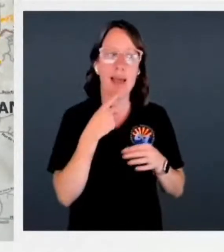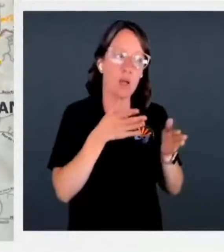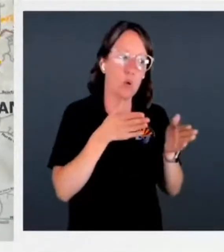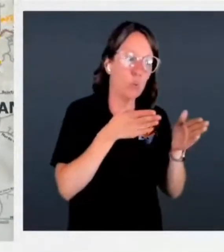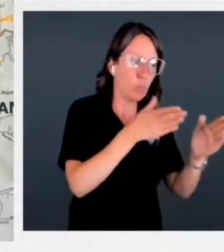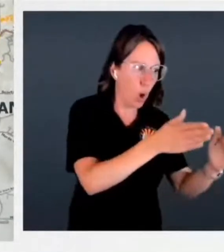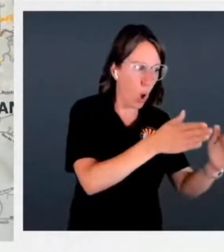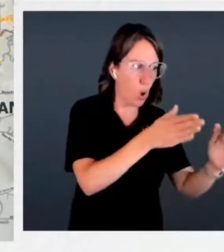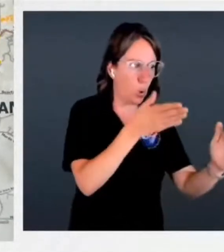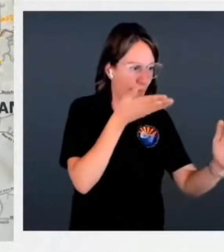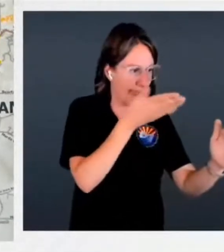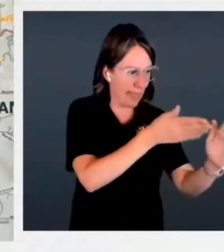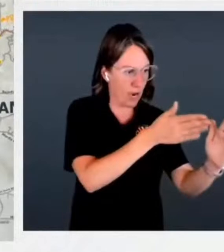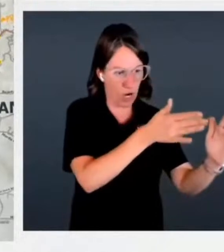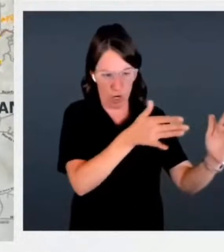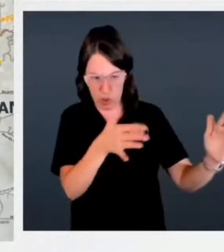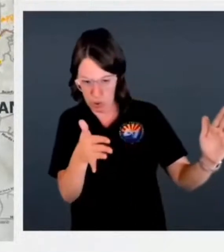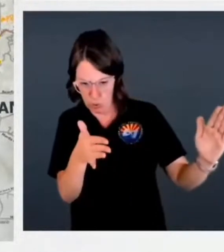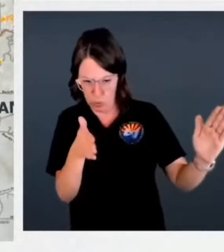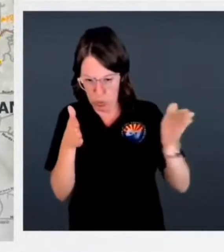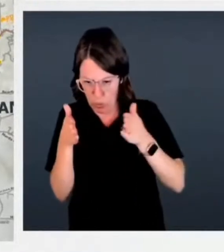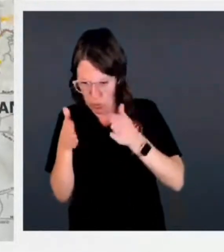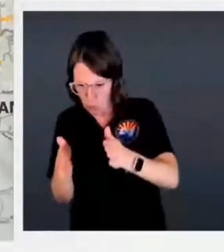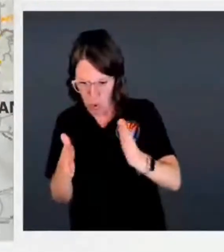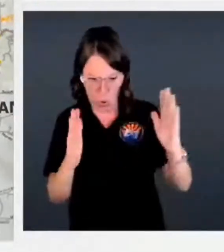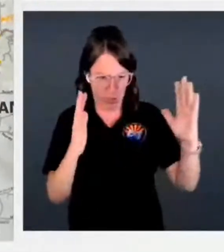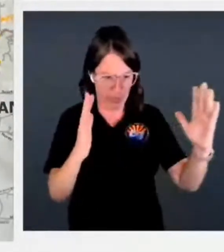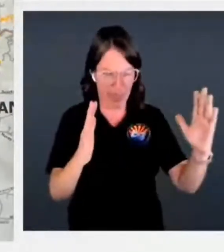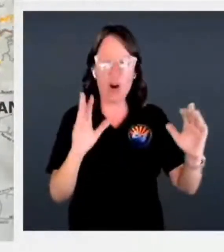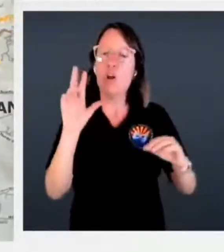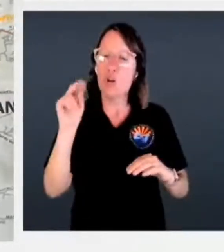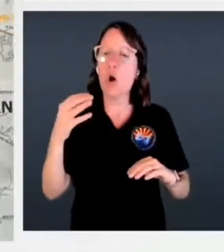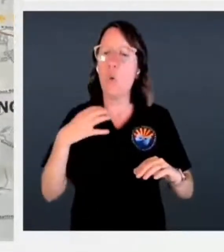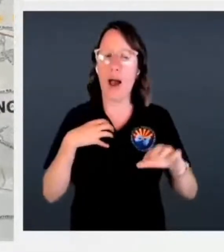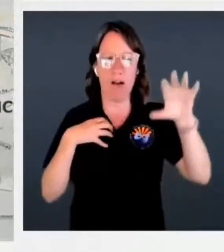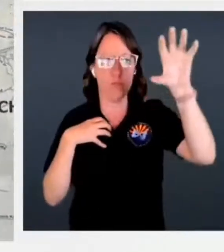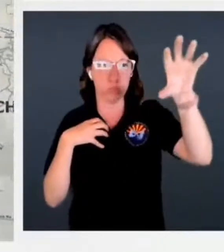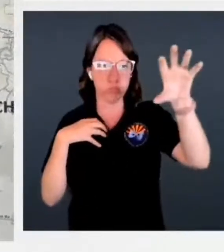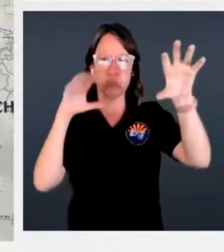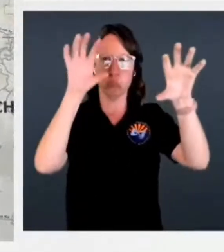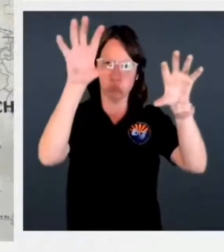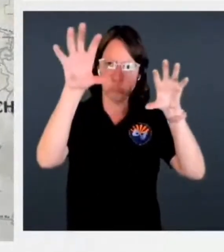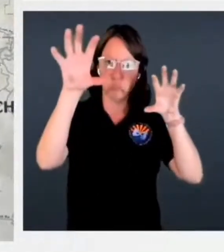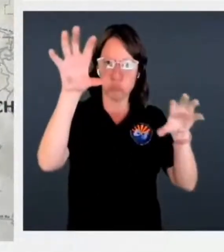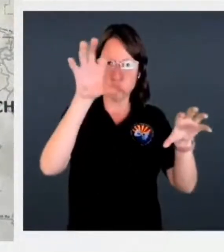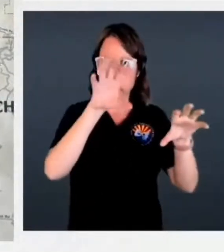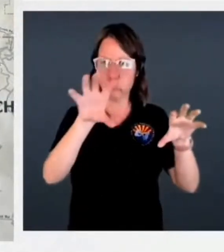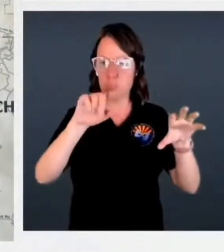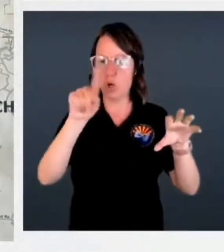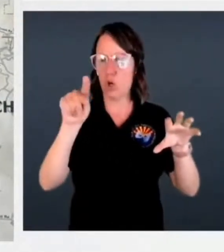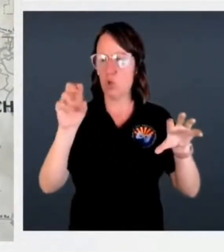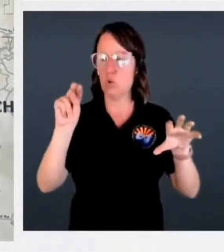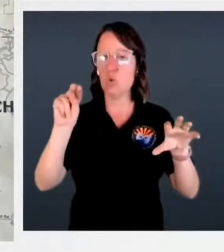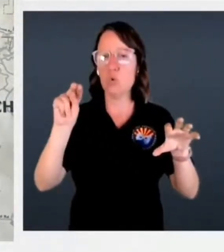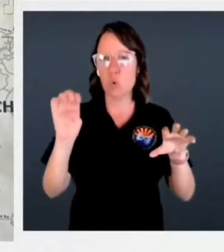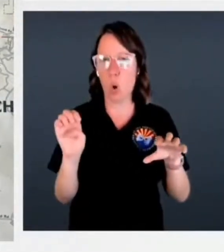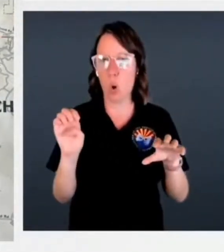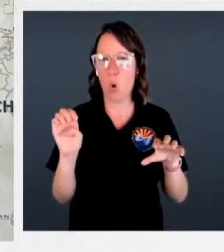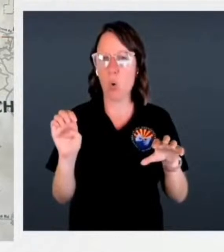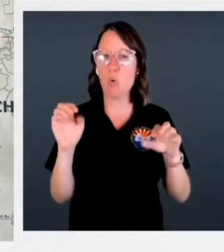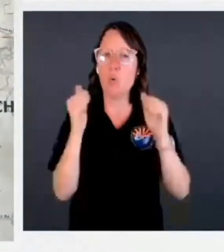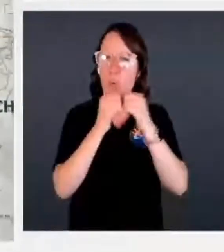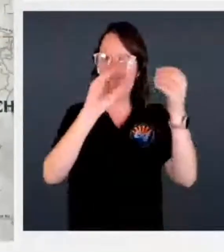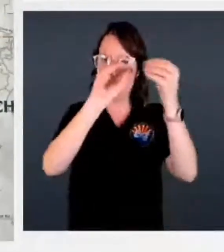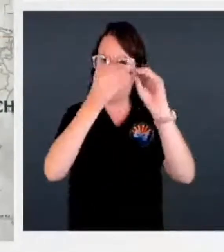critical seconds push that evacuation out. It's been a huge tool for us, and I know it's a little confusing for you as the